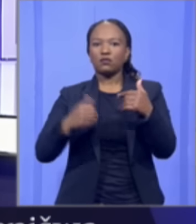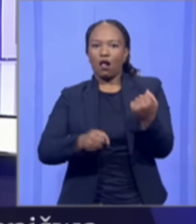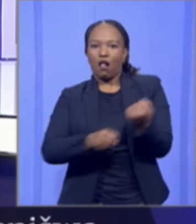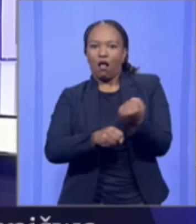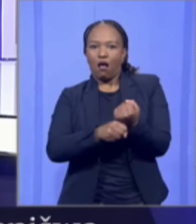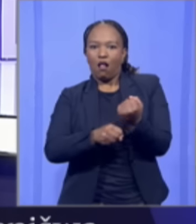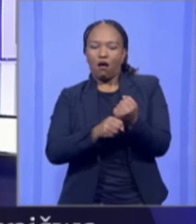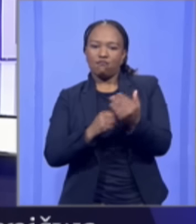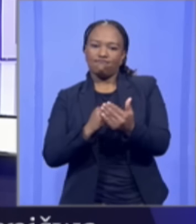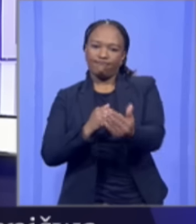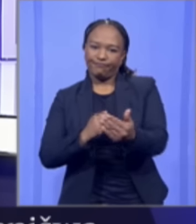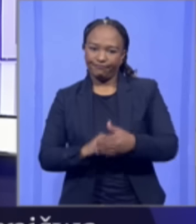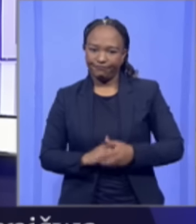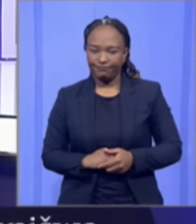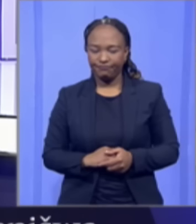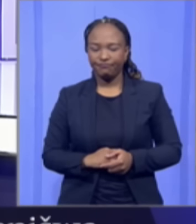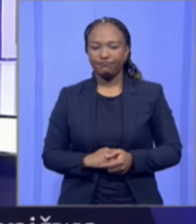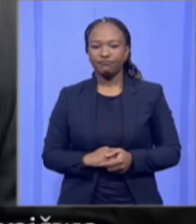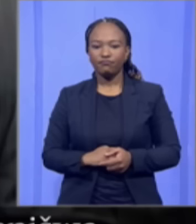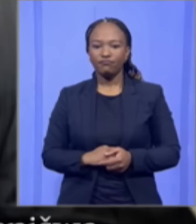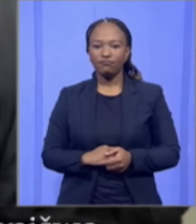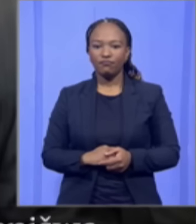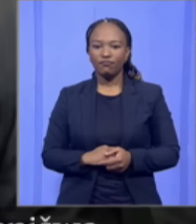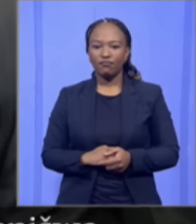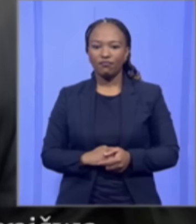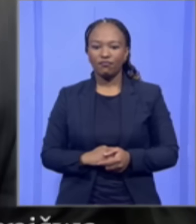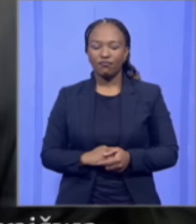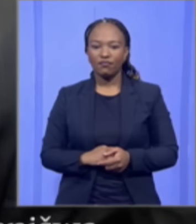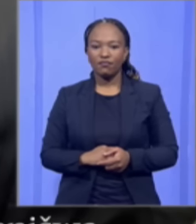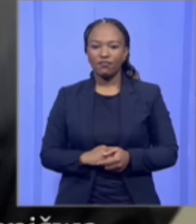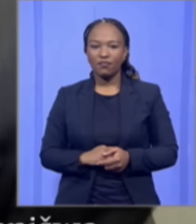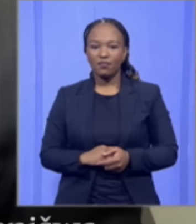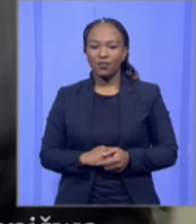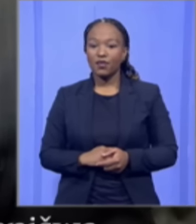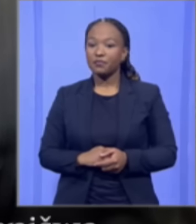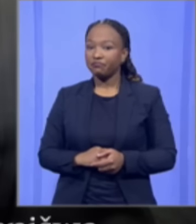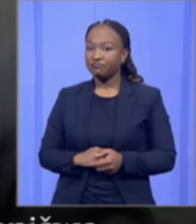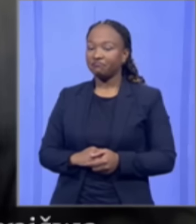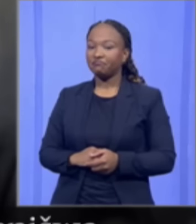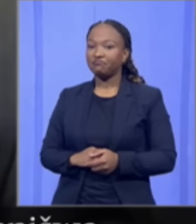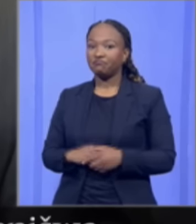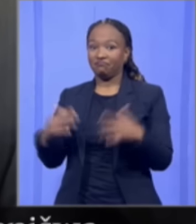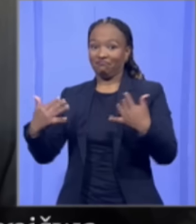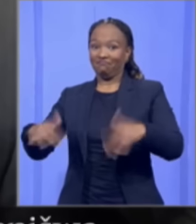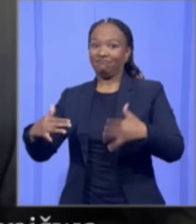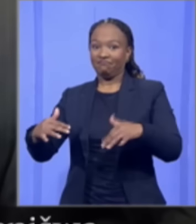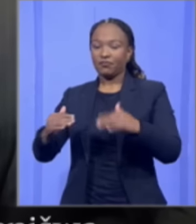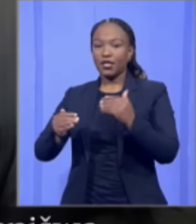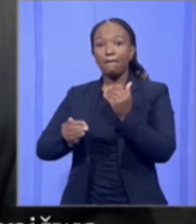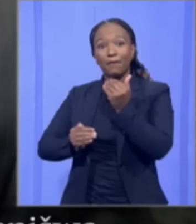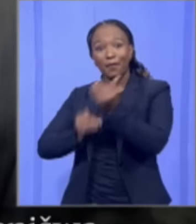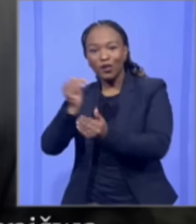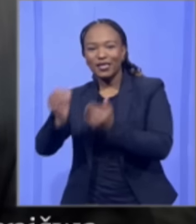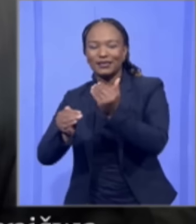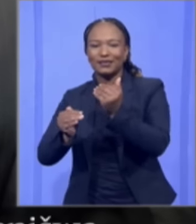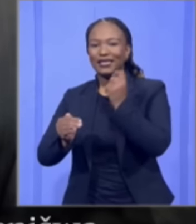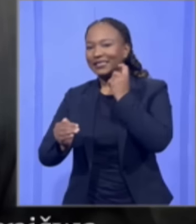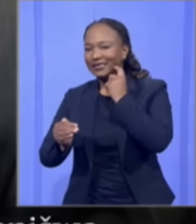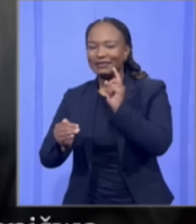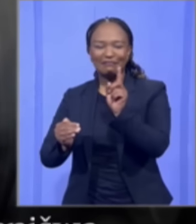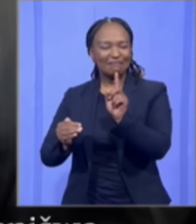ka dikgorong tšeo. It's been a very difficult and complicated process. It's now